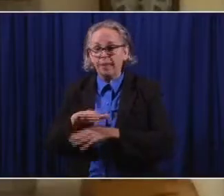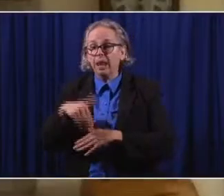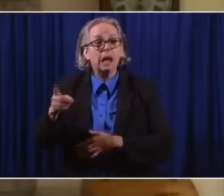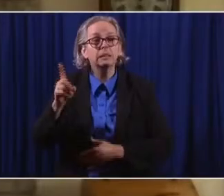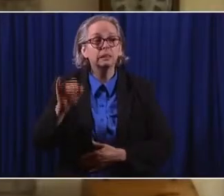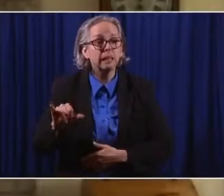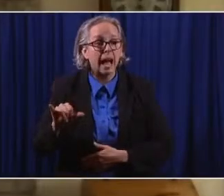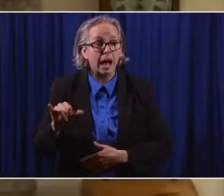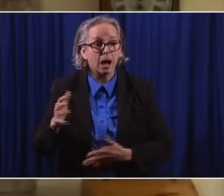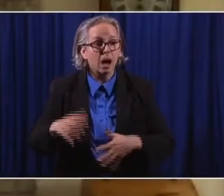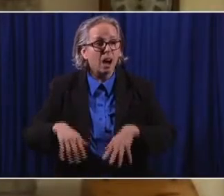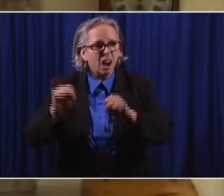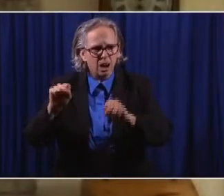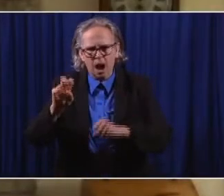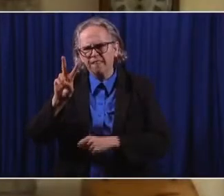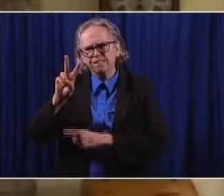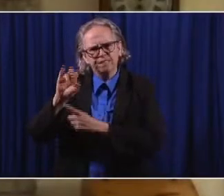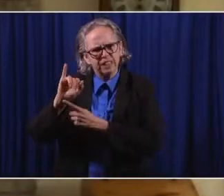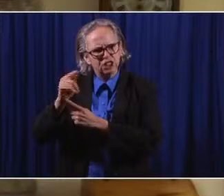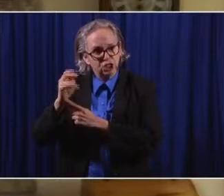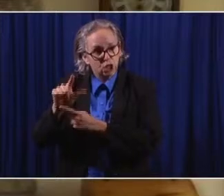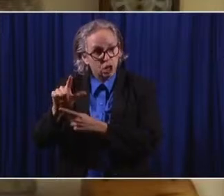honor.